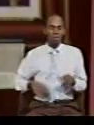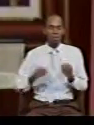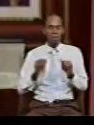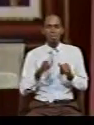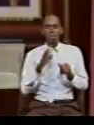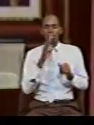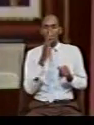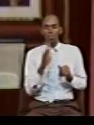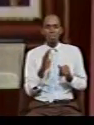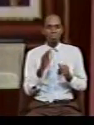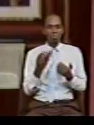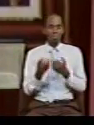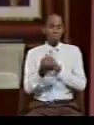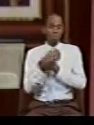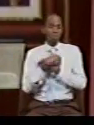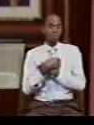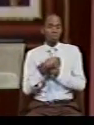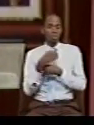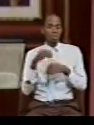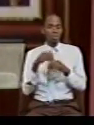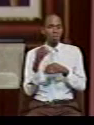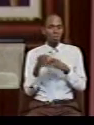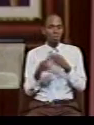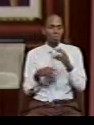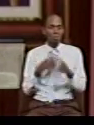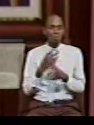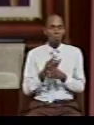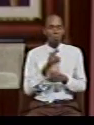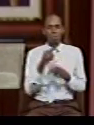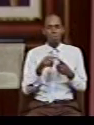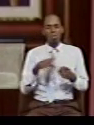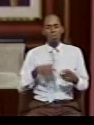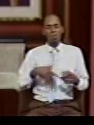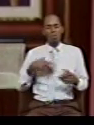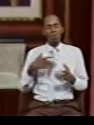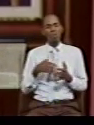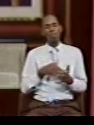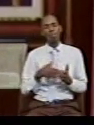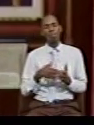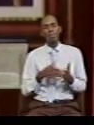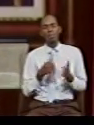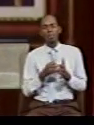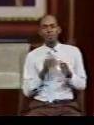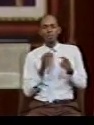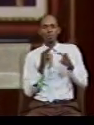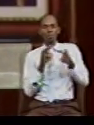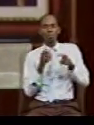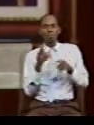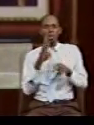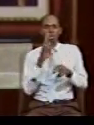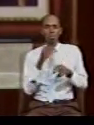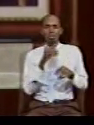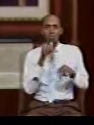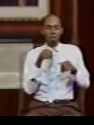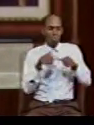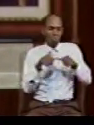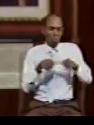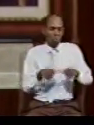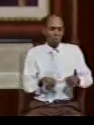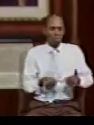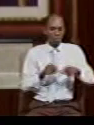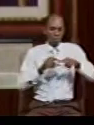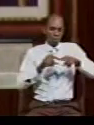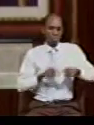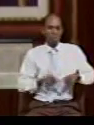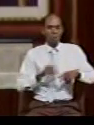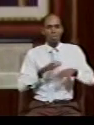Overcome in the Lord? When you feel weak, it's like you're not staying abiding in the Lord. Because